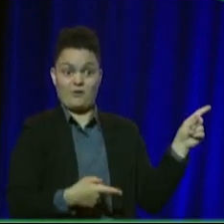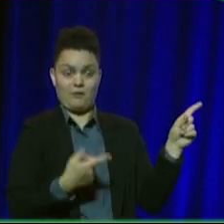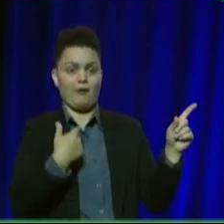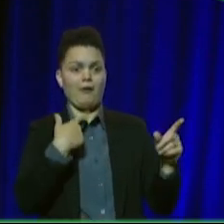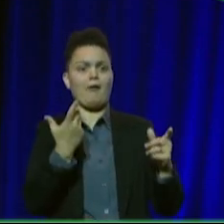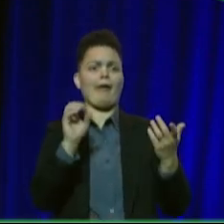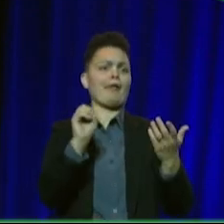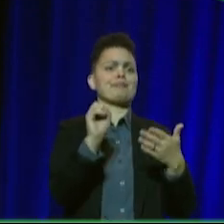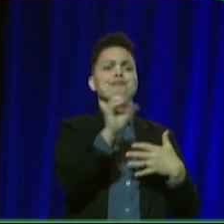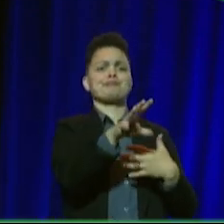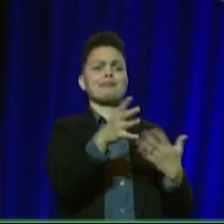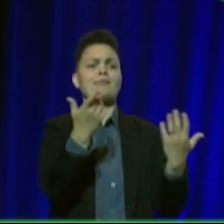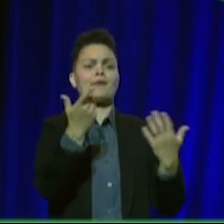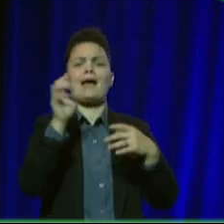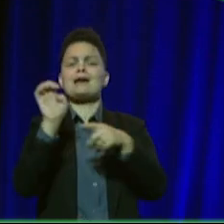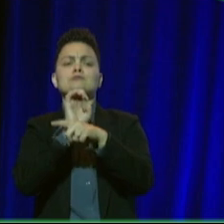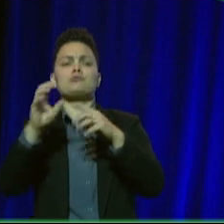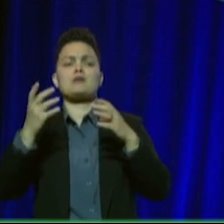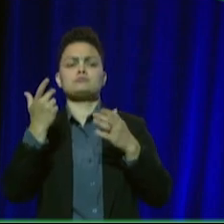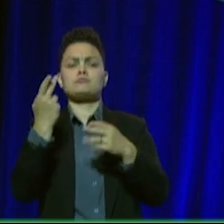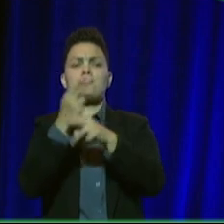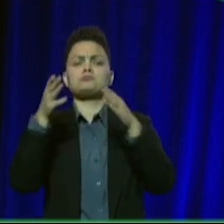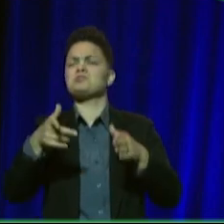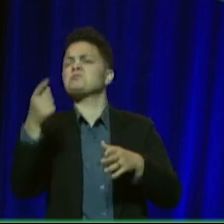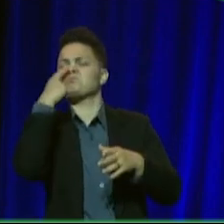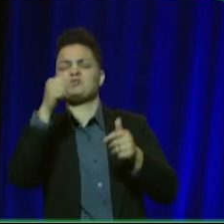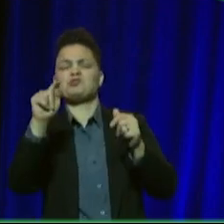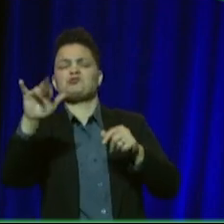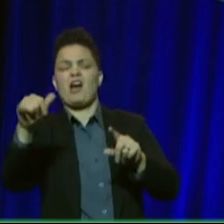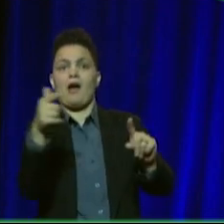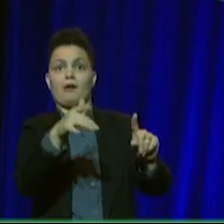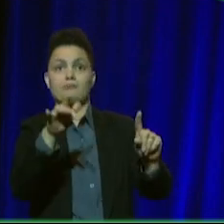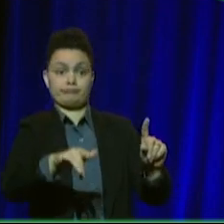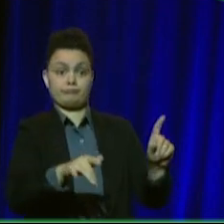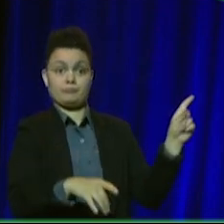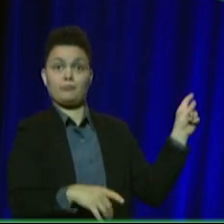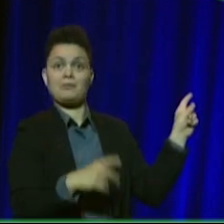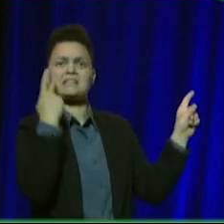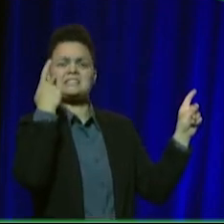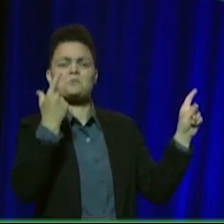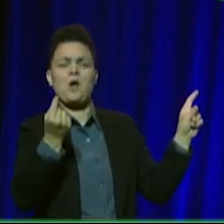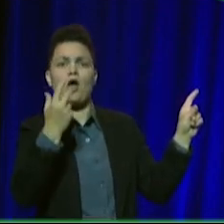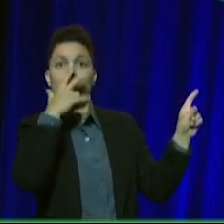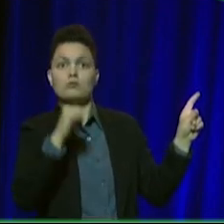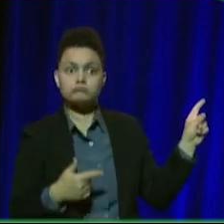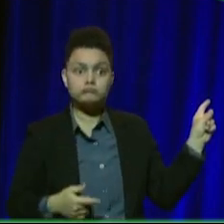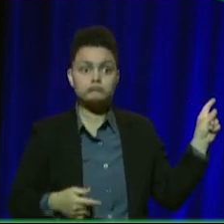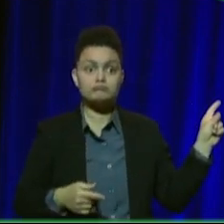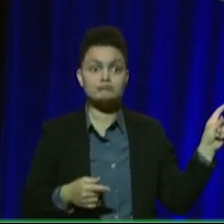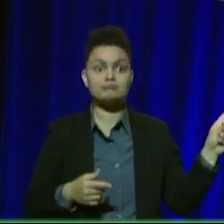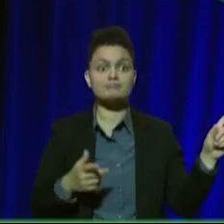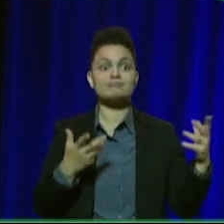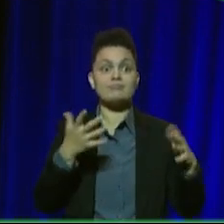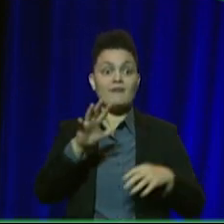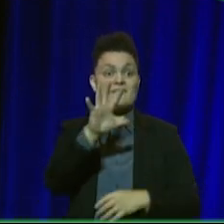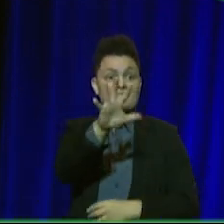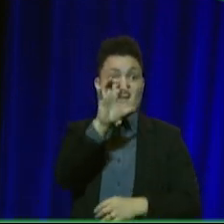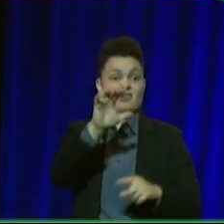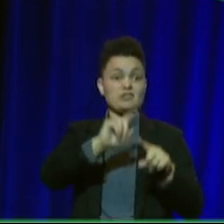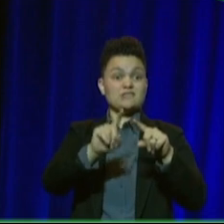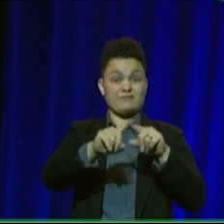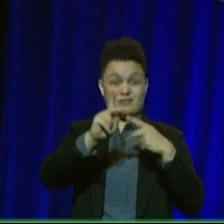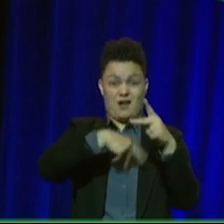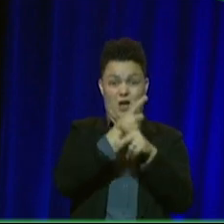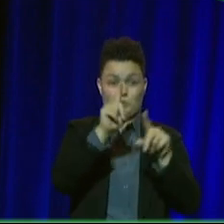enterprise customers to try out. And in a sample of about 500 different kinds of questions,